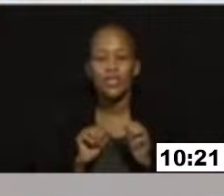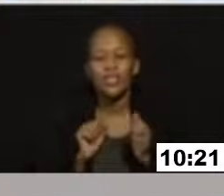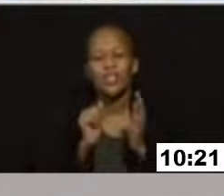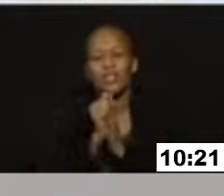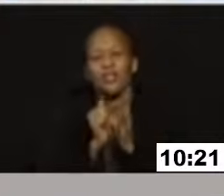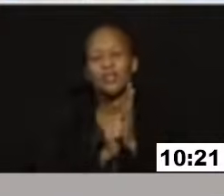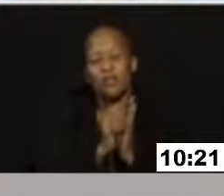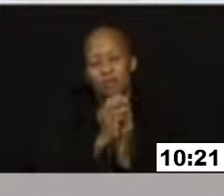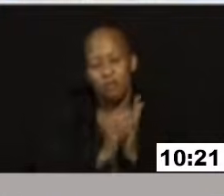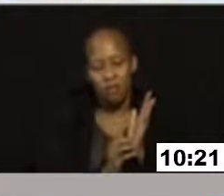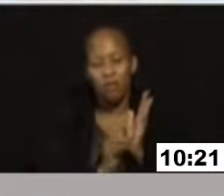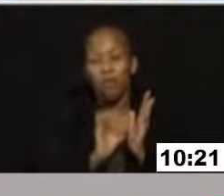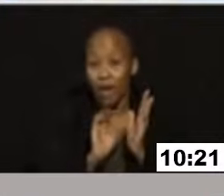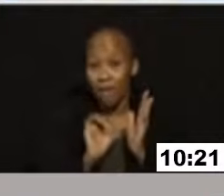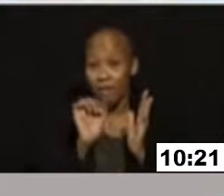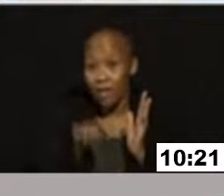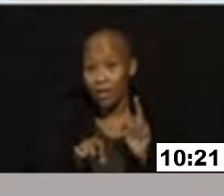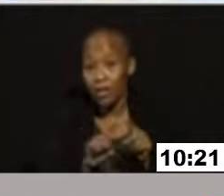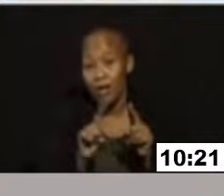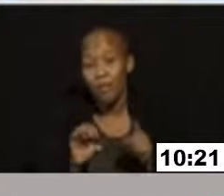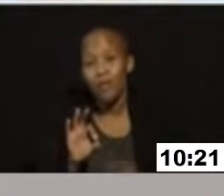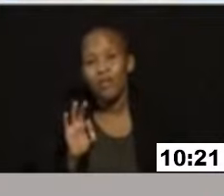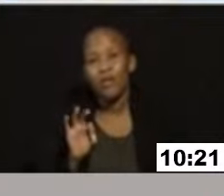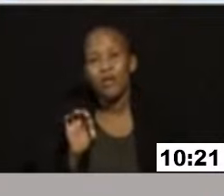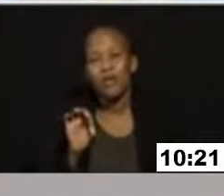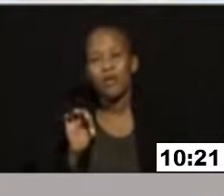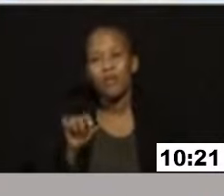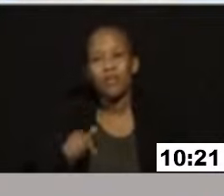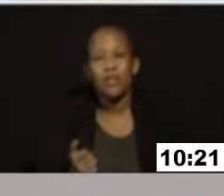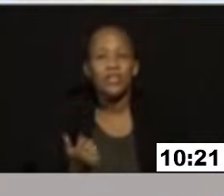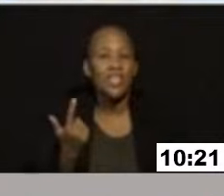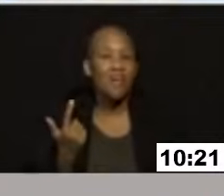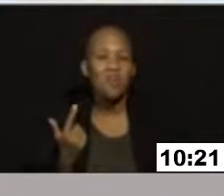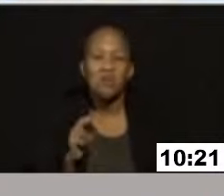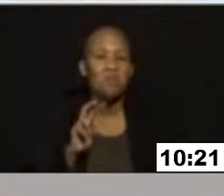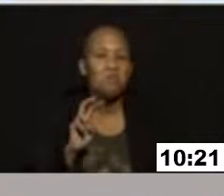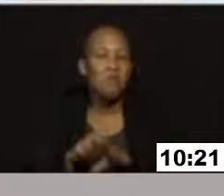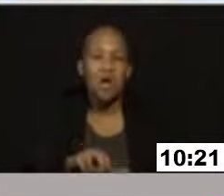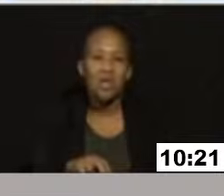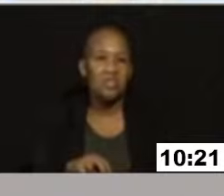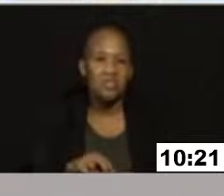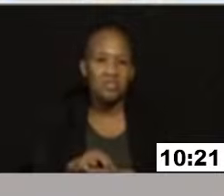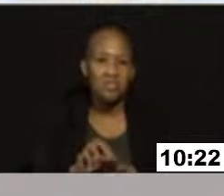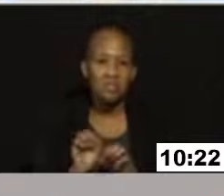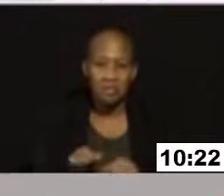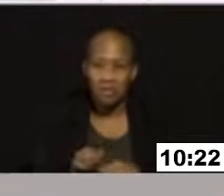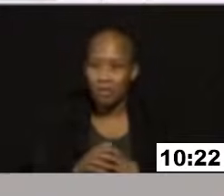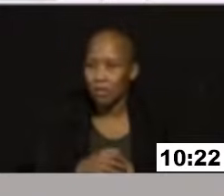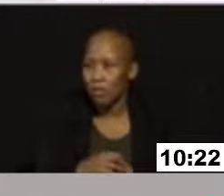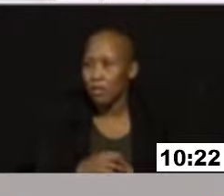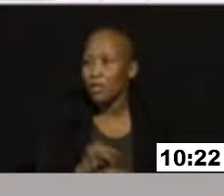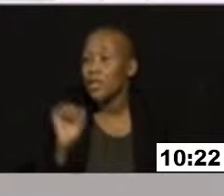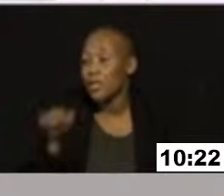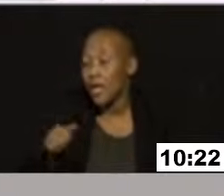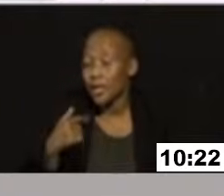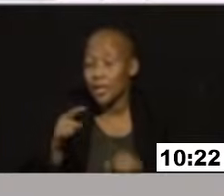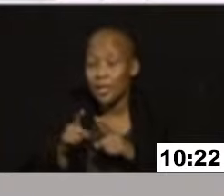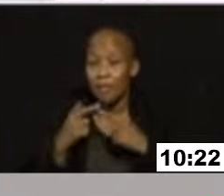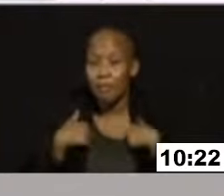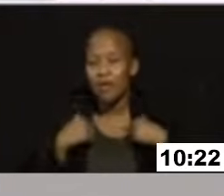though 3.7 and Regulation 8.3 don't require it. Yes, and that's my